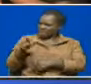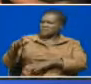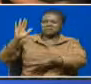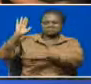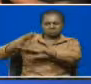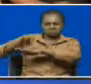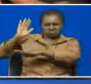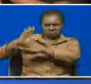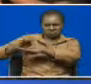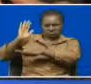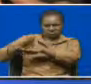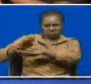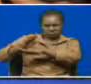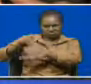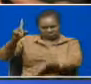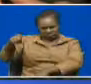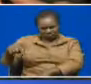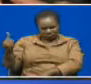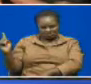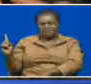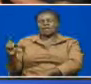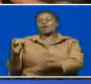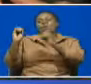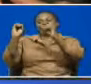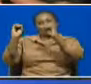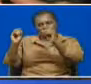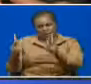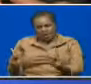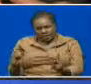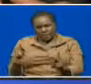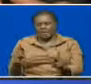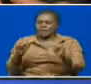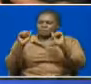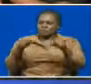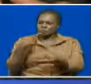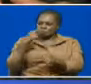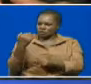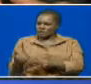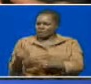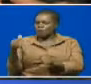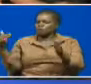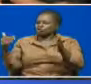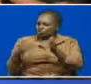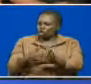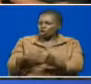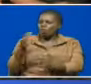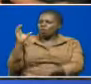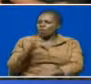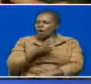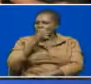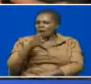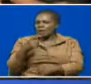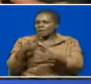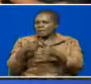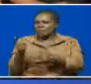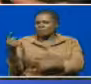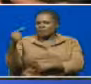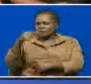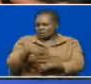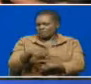this is the right thing to be done. Okay, you might tell them, don't drink. So they might even come